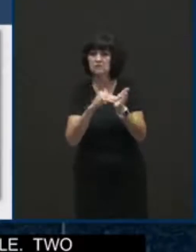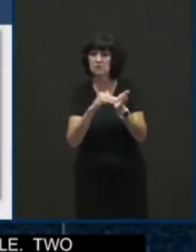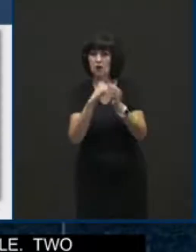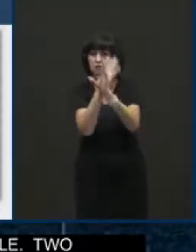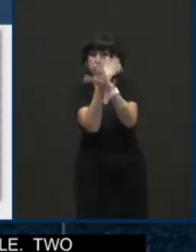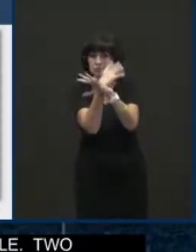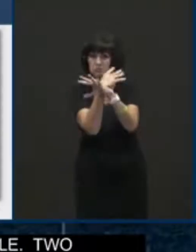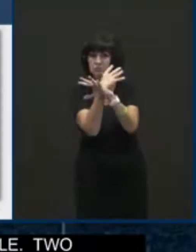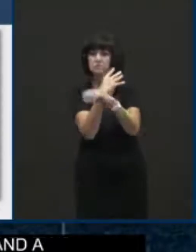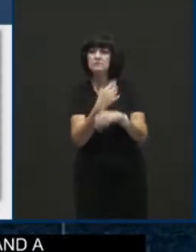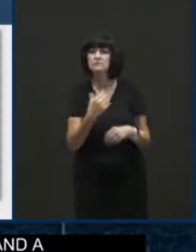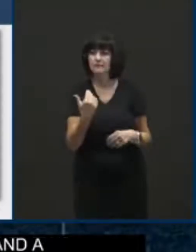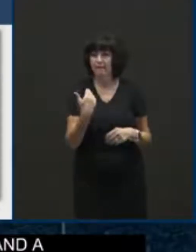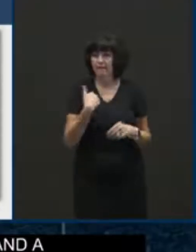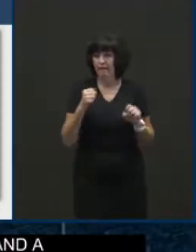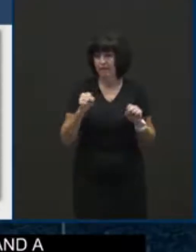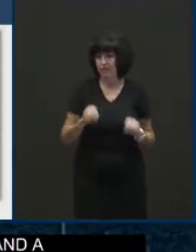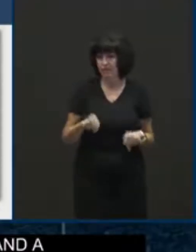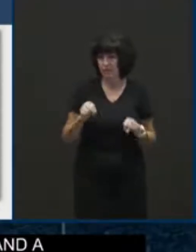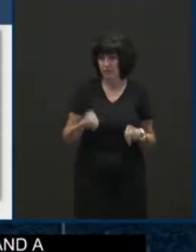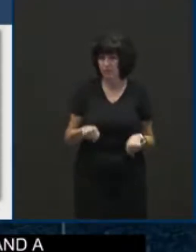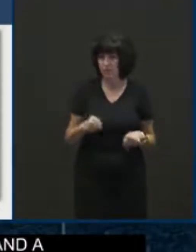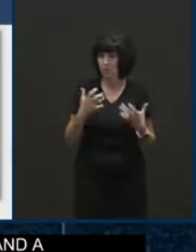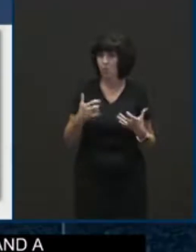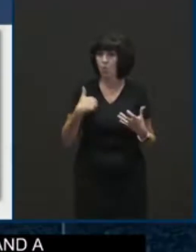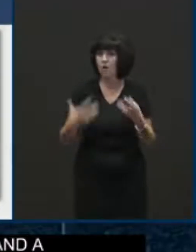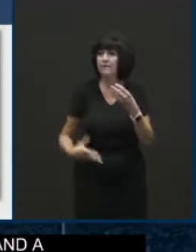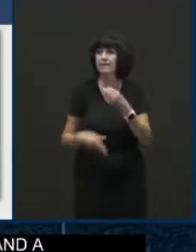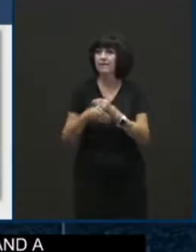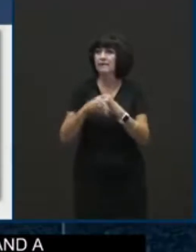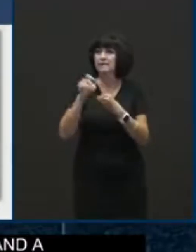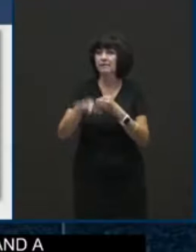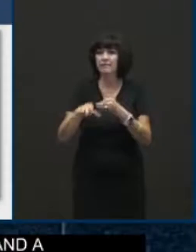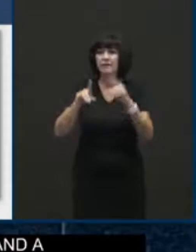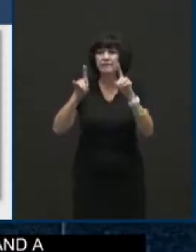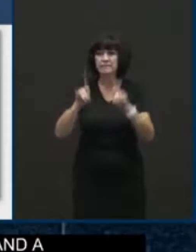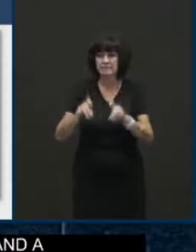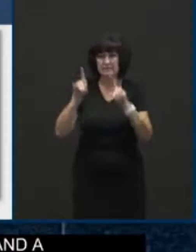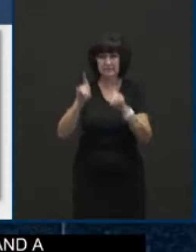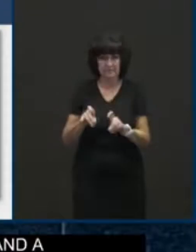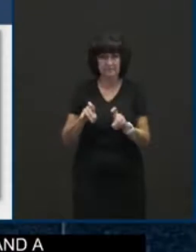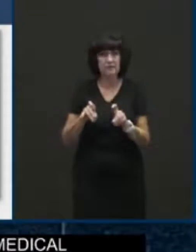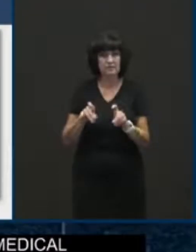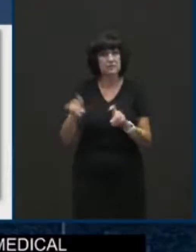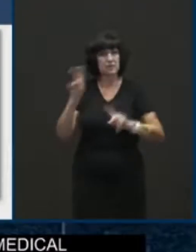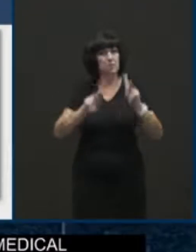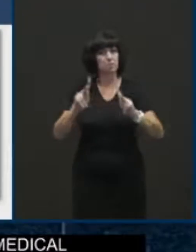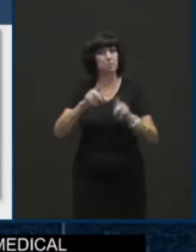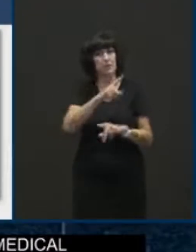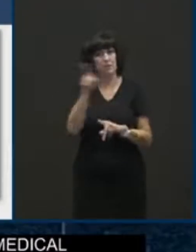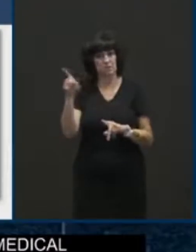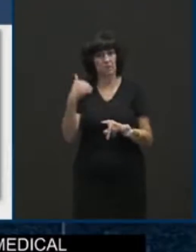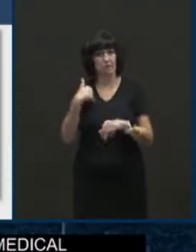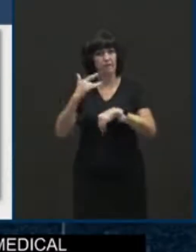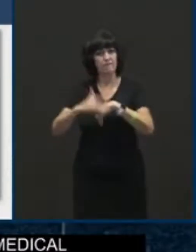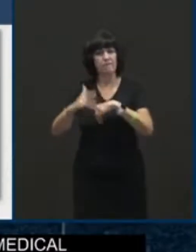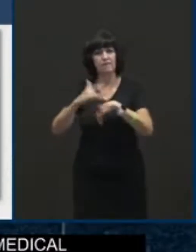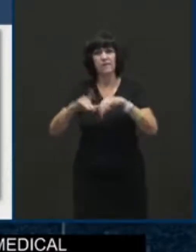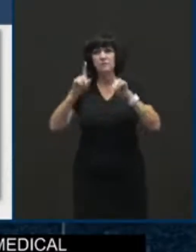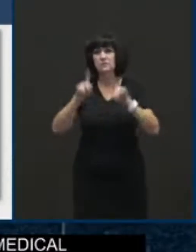have capacity here. We want to make sure we add this to our kind of testing foundation and make sure people have access to testing on their schedule.